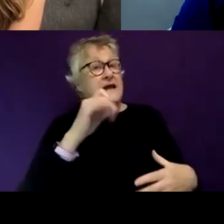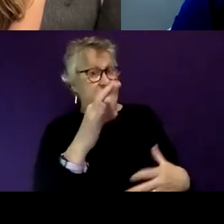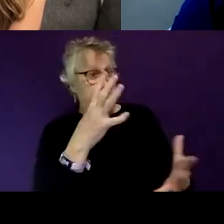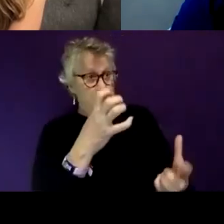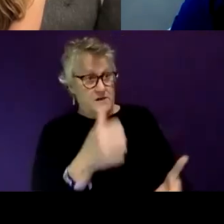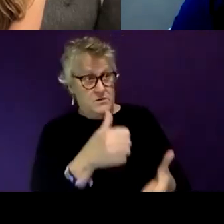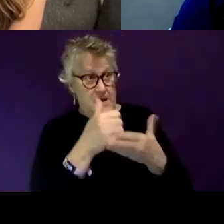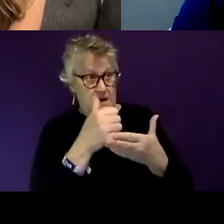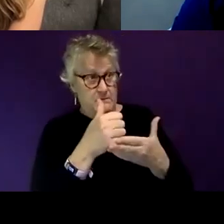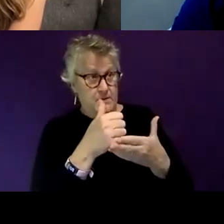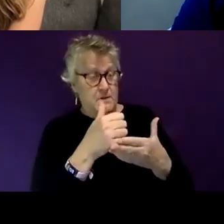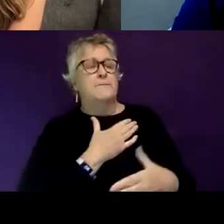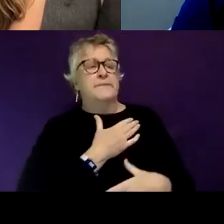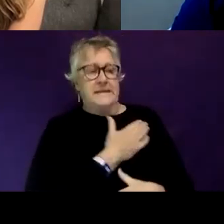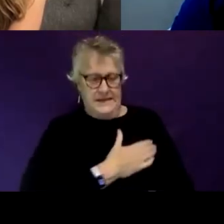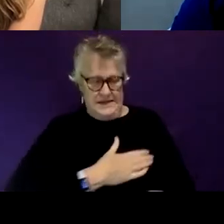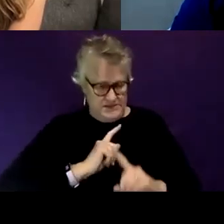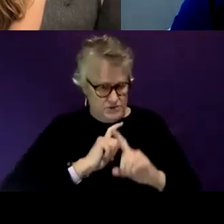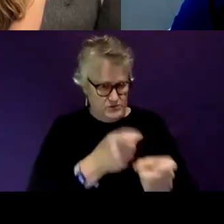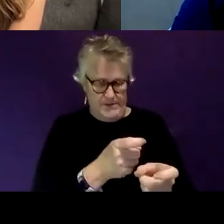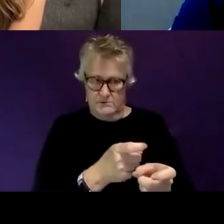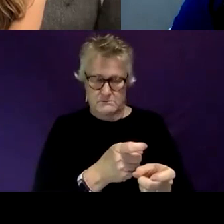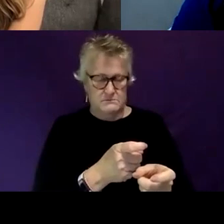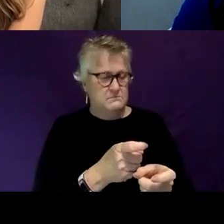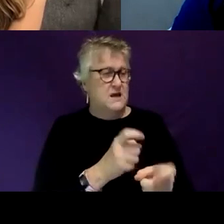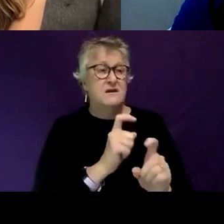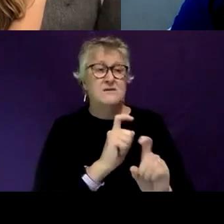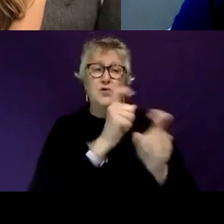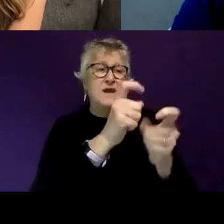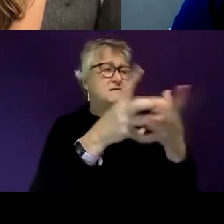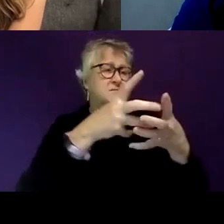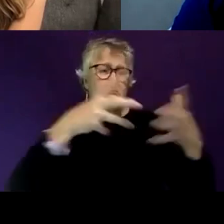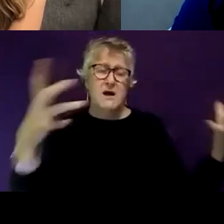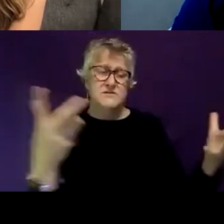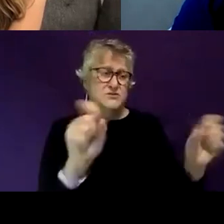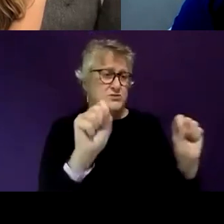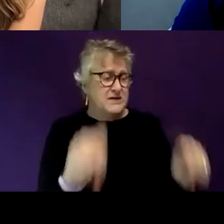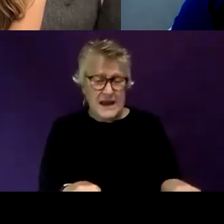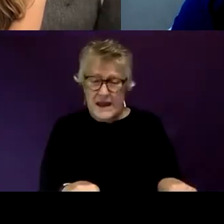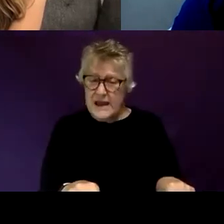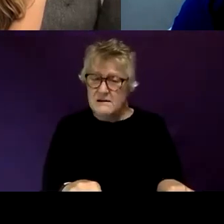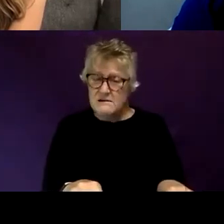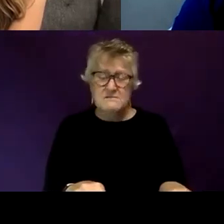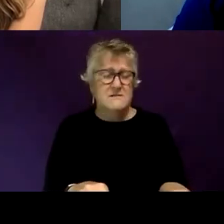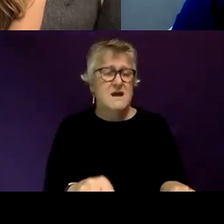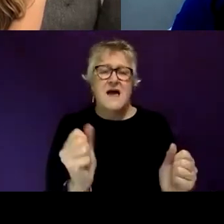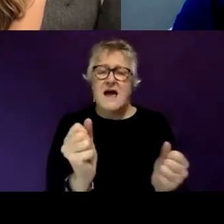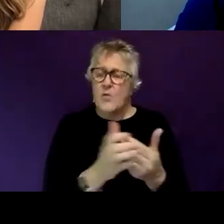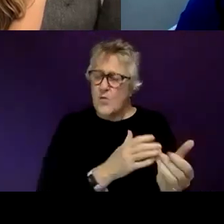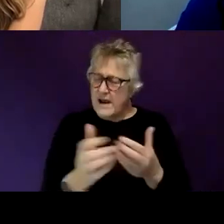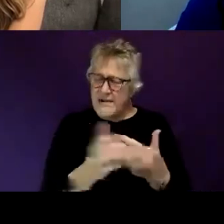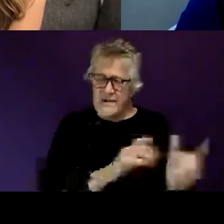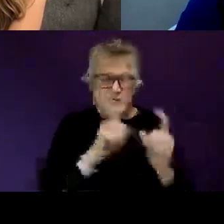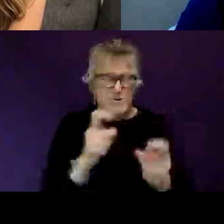leaders. Donate to the party. Donate as much as you can. because it helps provide programs